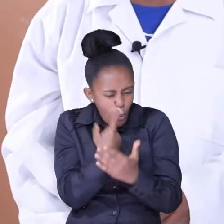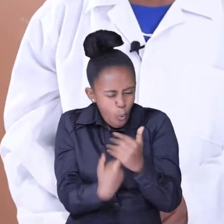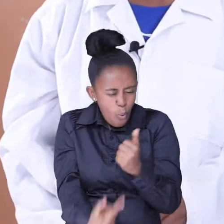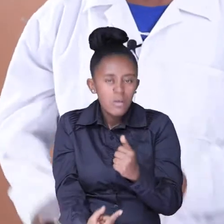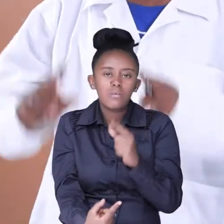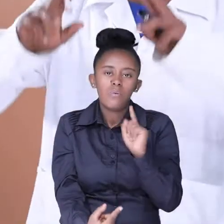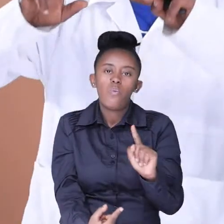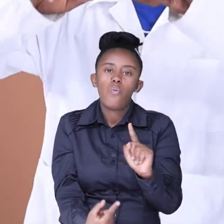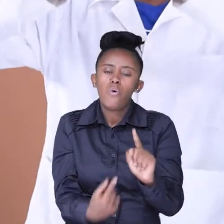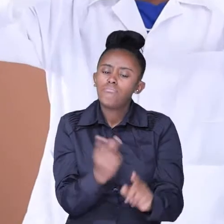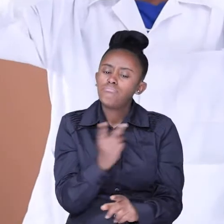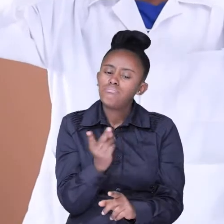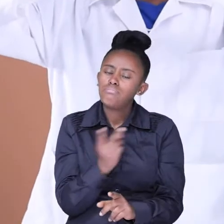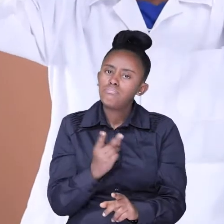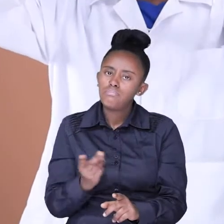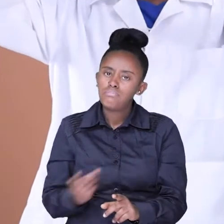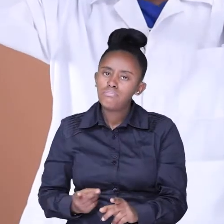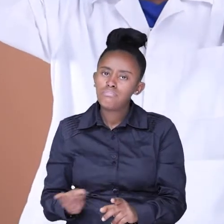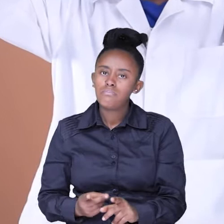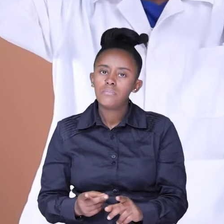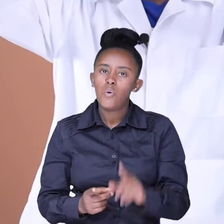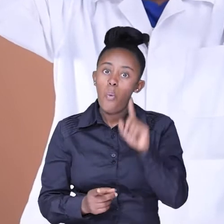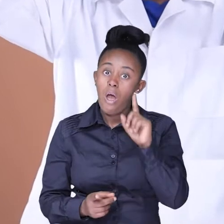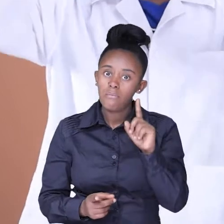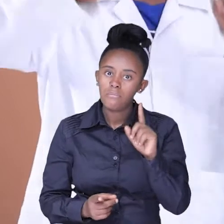if both input is 1.